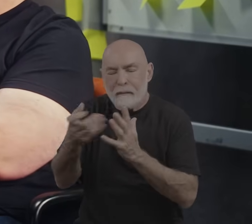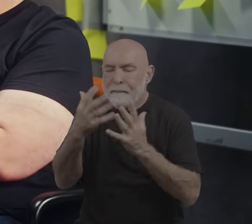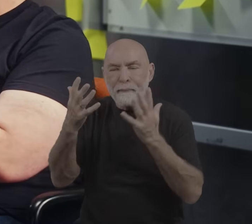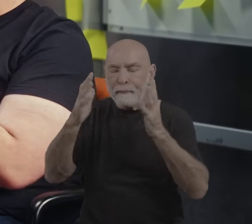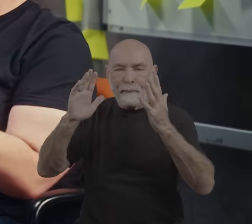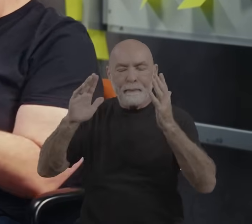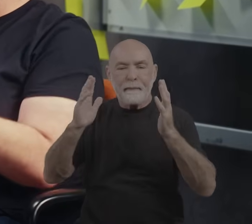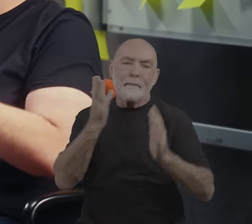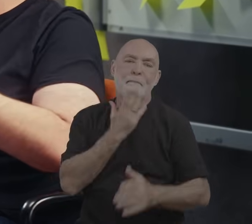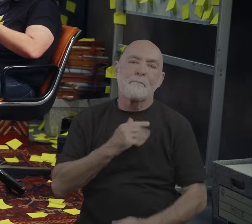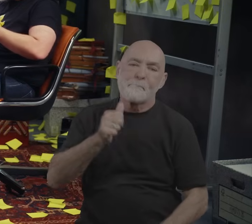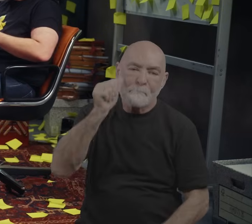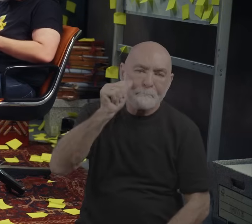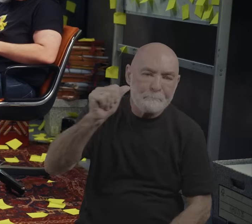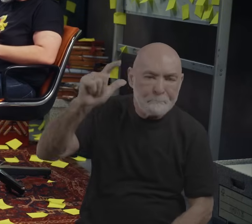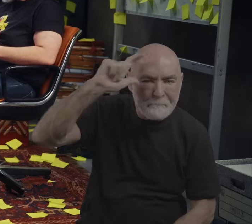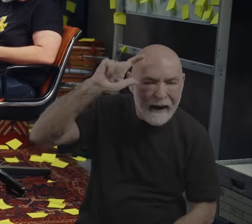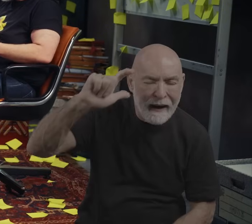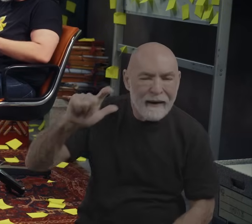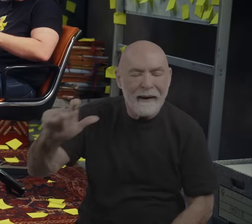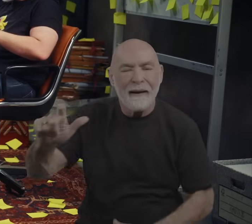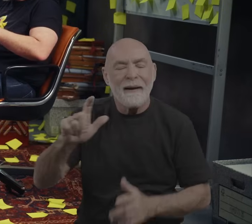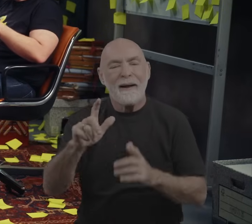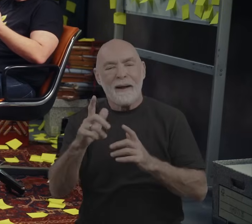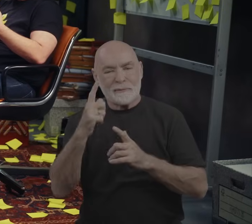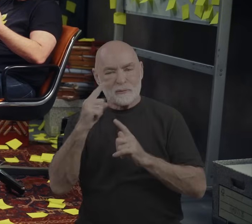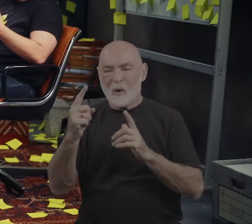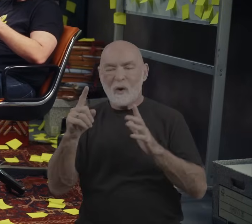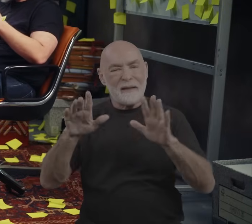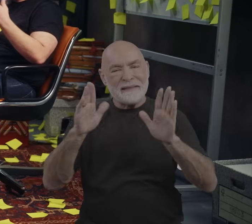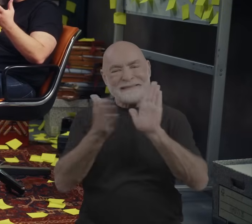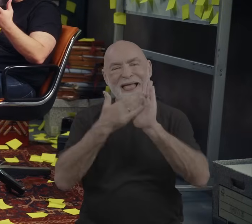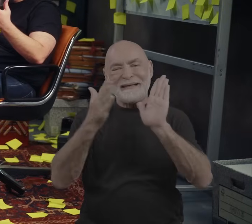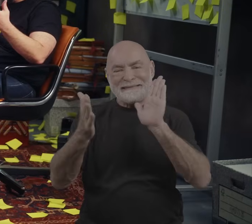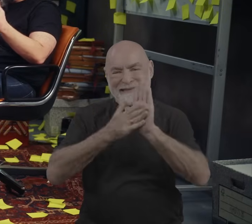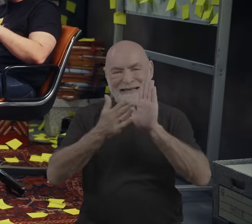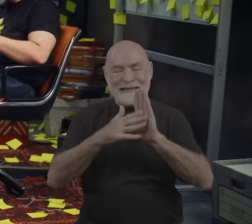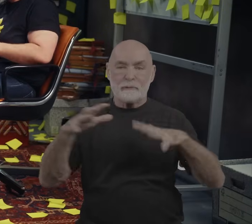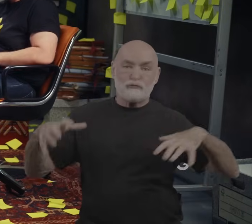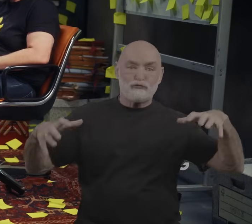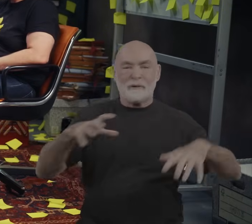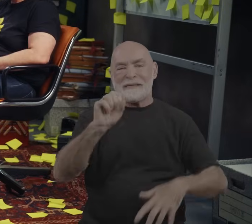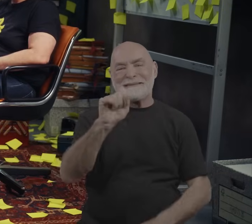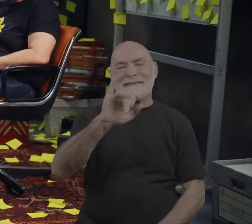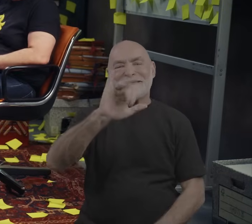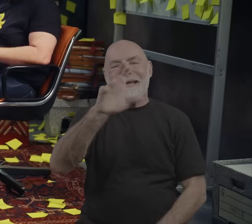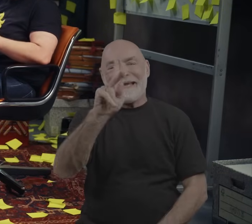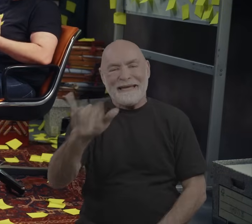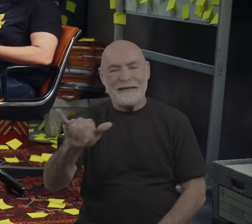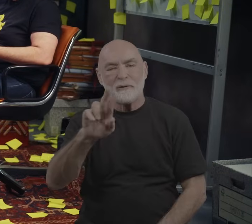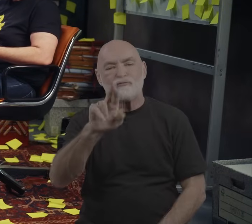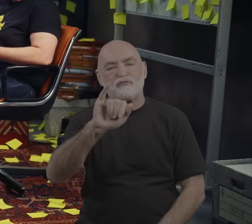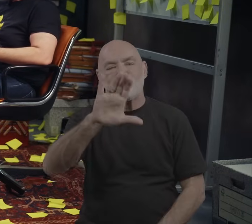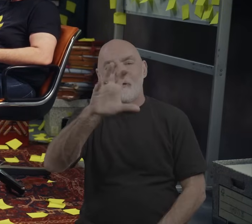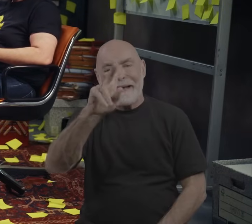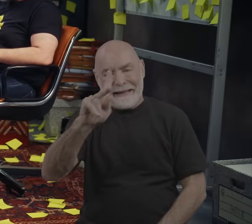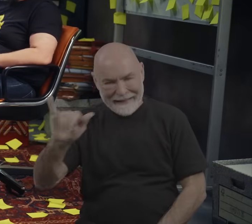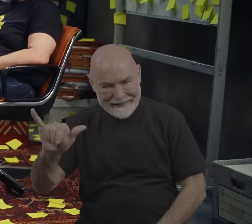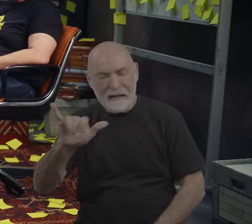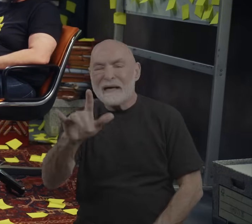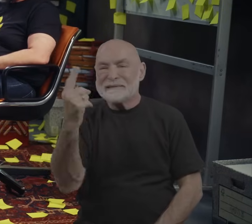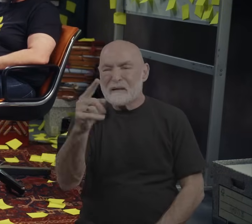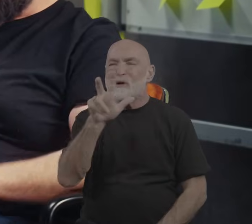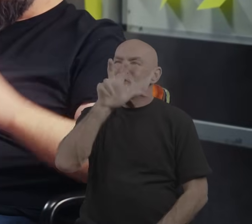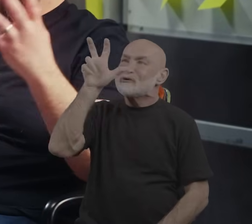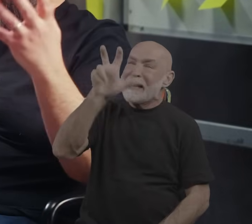the absurdity at a higher value. So for example, like you saw Sticky Ricky, our gigantic monster made out of sticky notes. In one of our trailers, you know, somebody